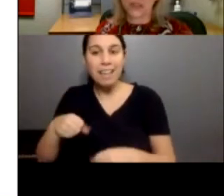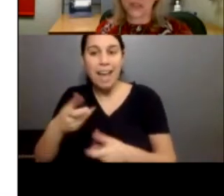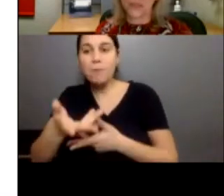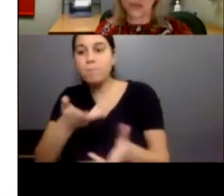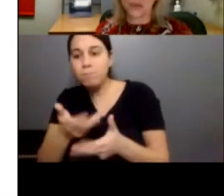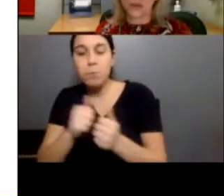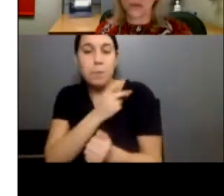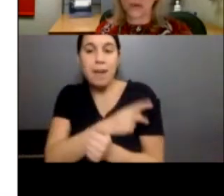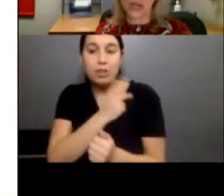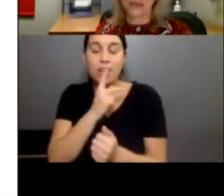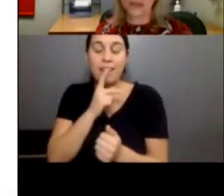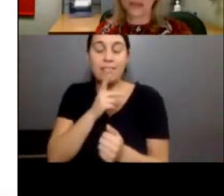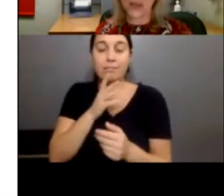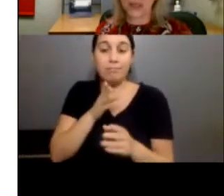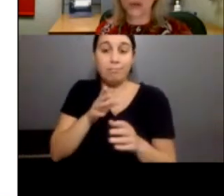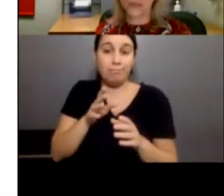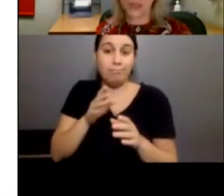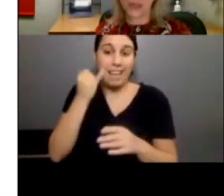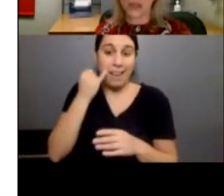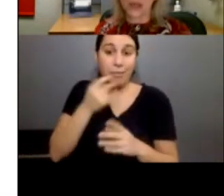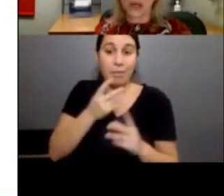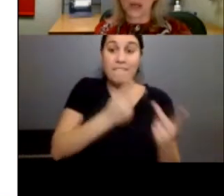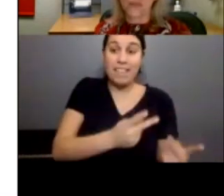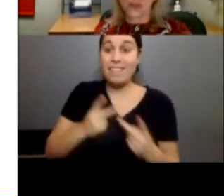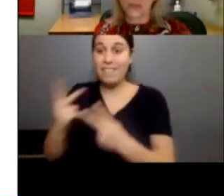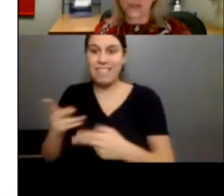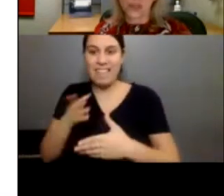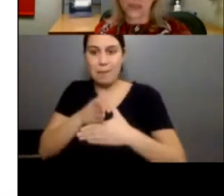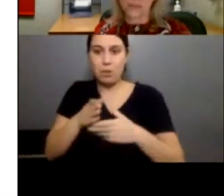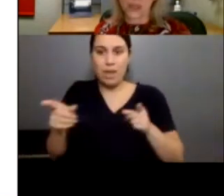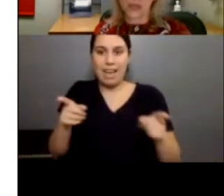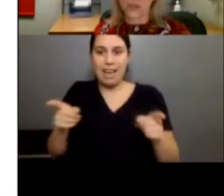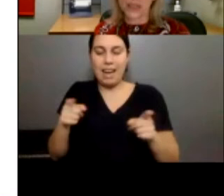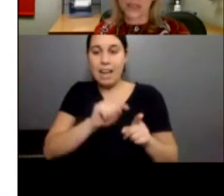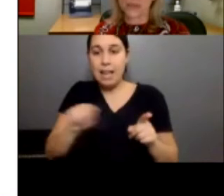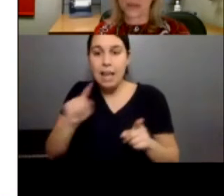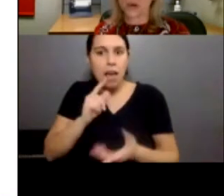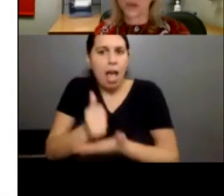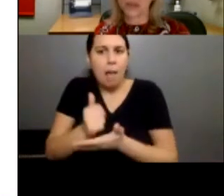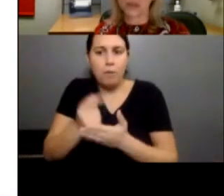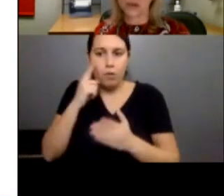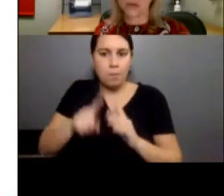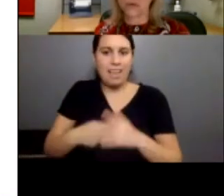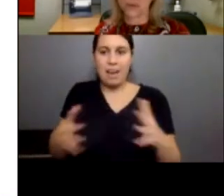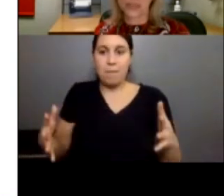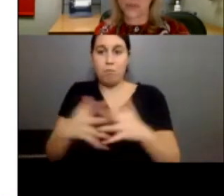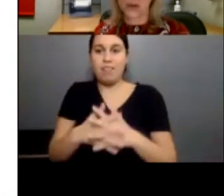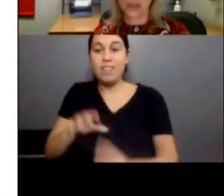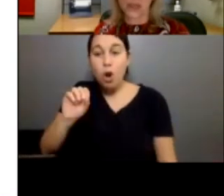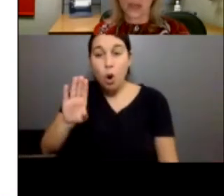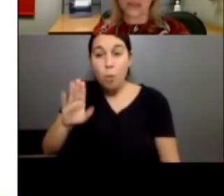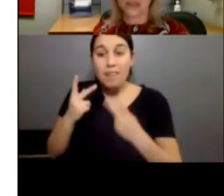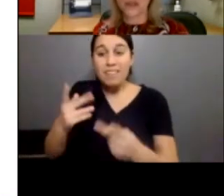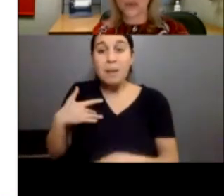between visits by Zoom or phone, and this has been extremely helpful, especially at the beginning of pregnancy when the OB visits are 4 weeks